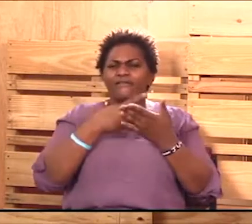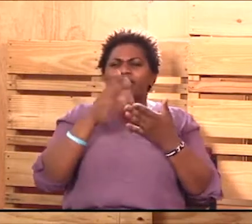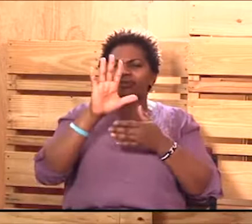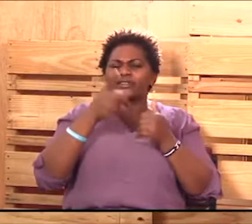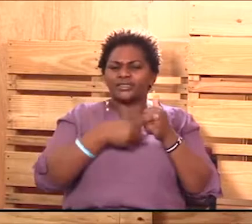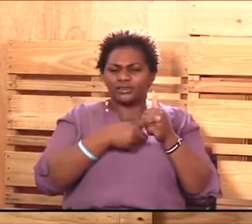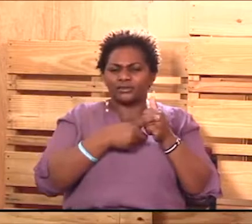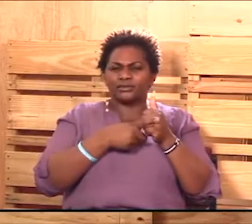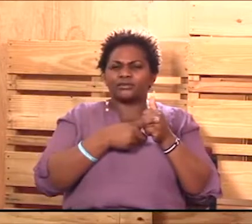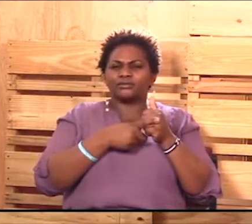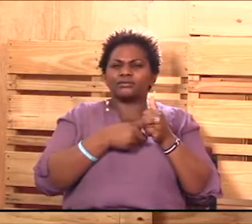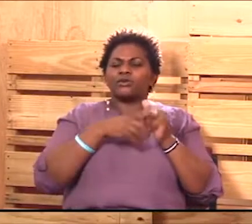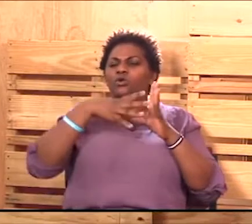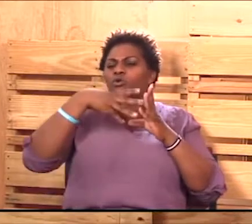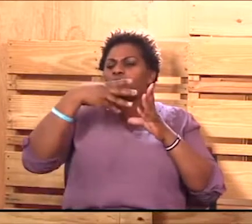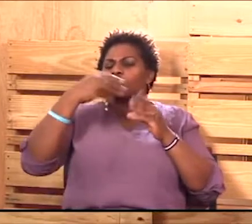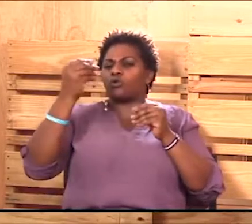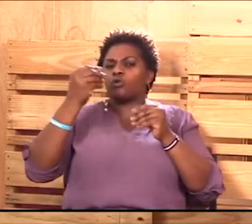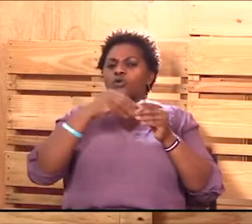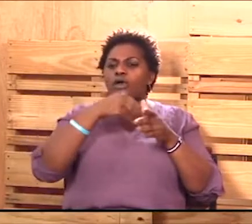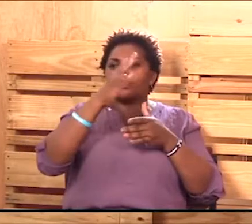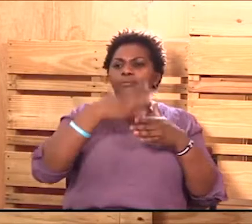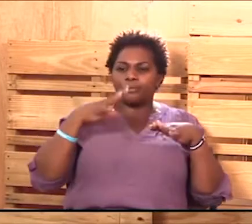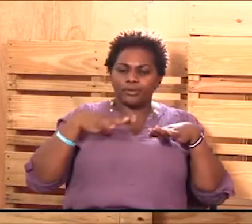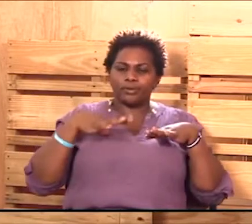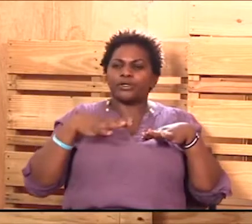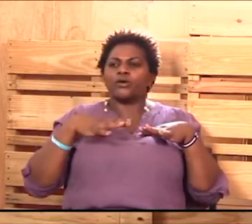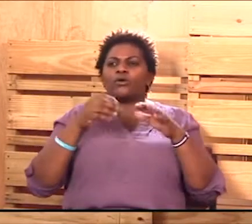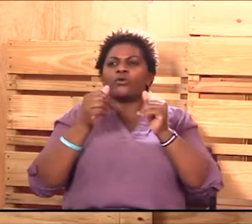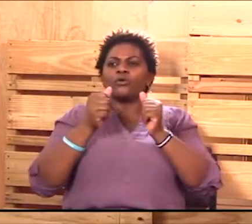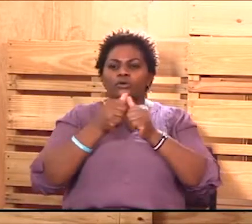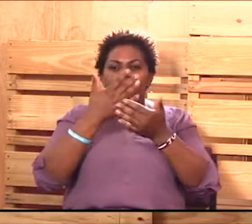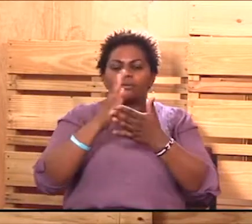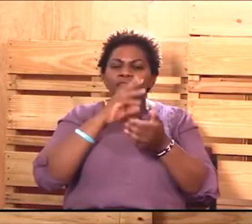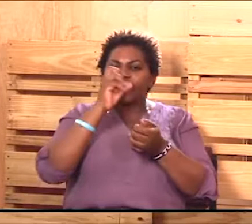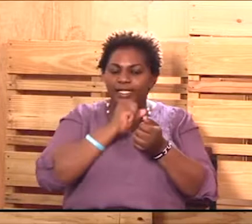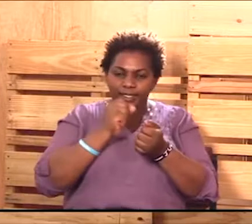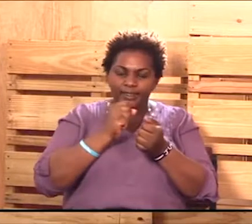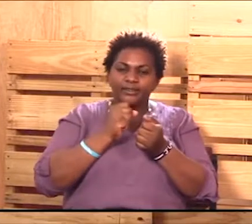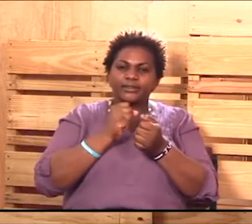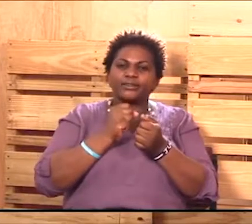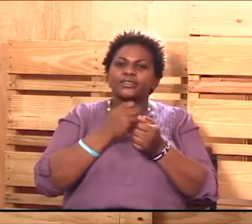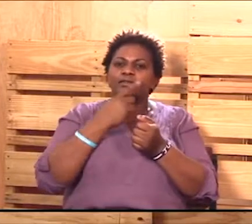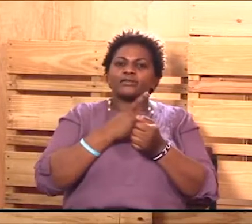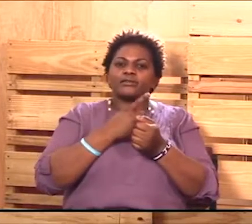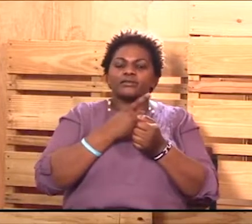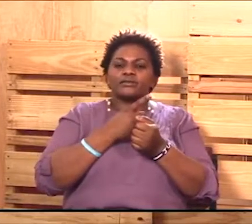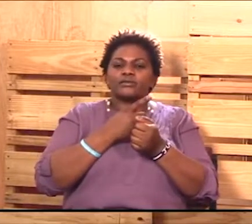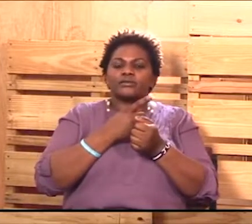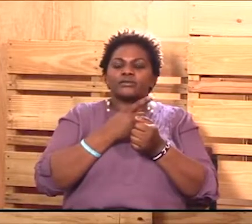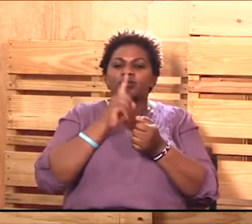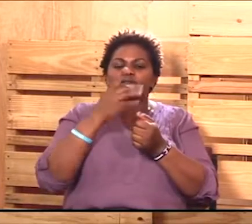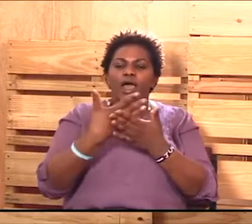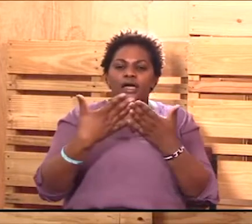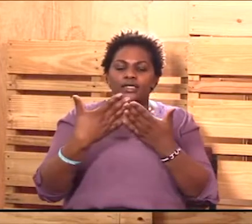6, "Go out in front of the people. Take with you some of the elders of Israel and take in